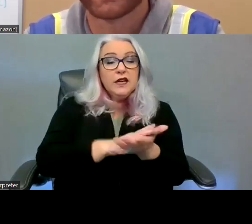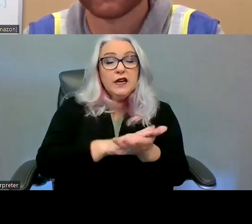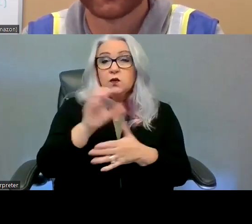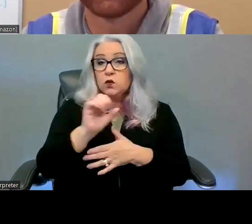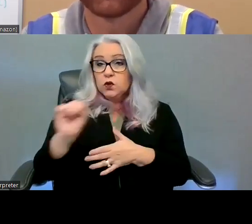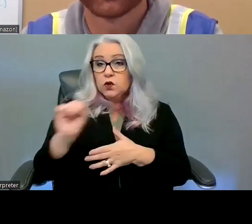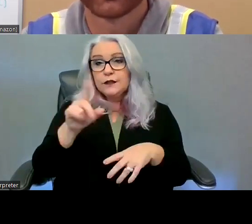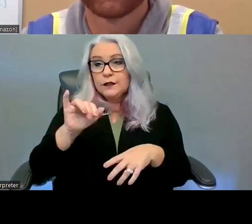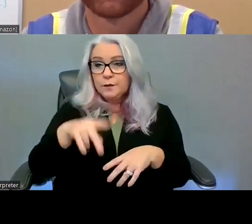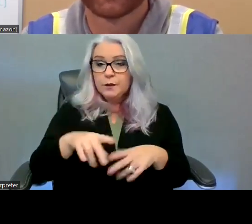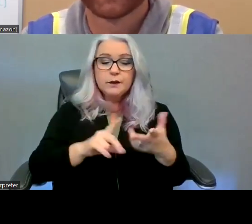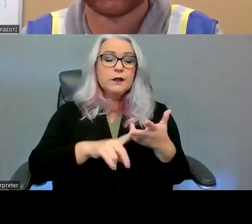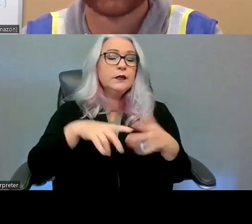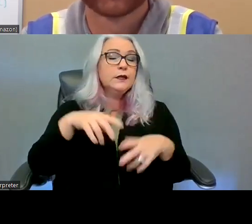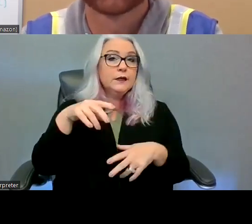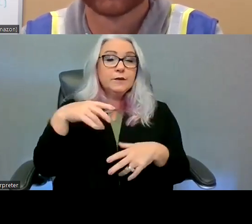ever worked at Amazon before.